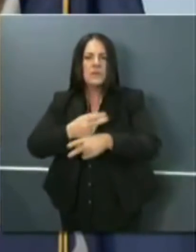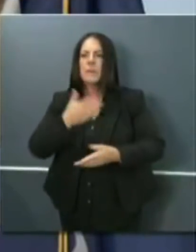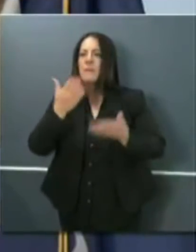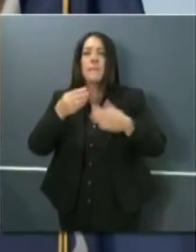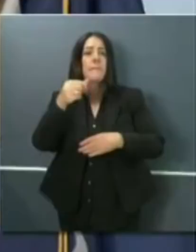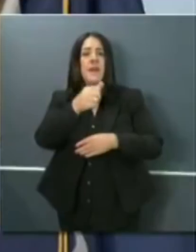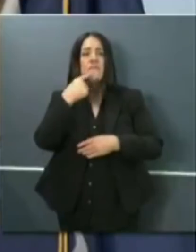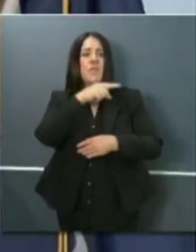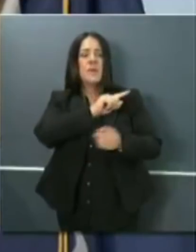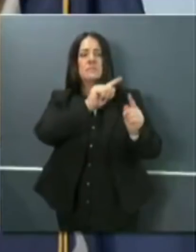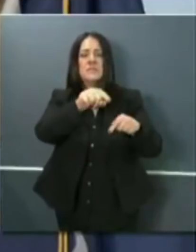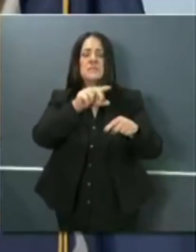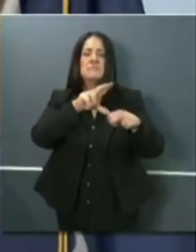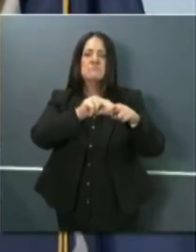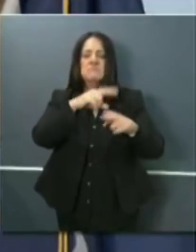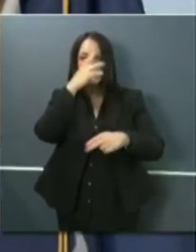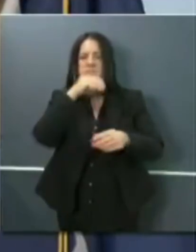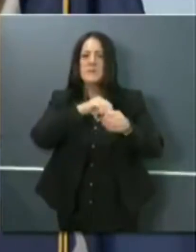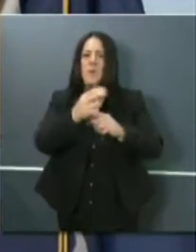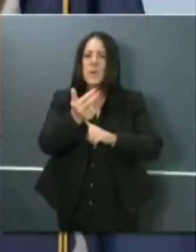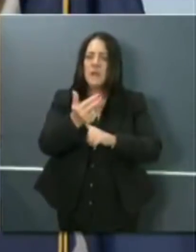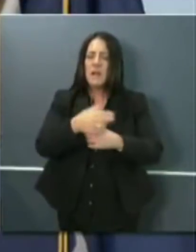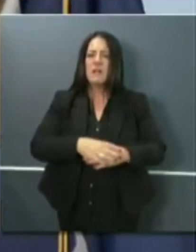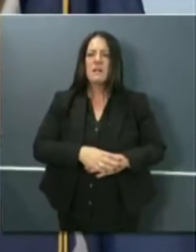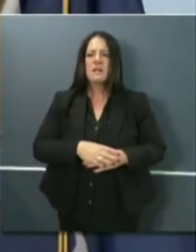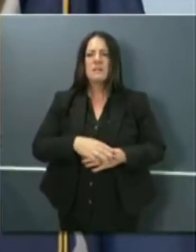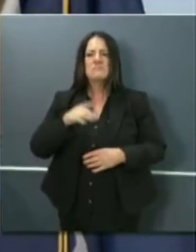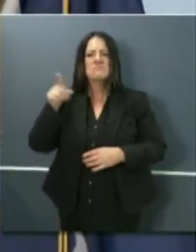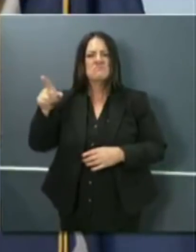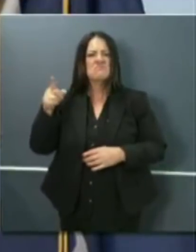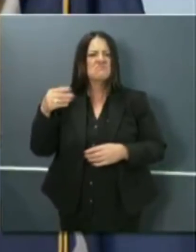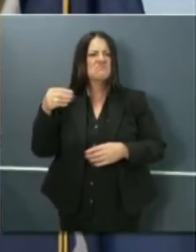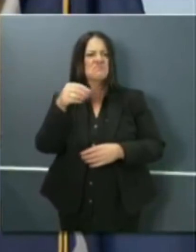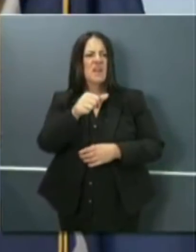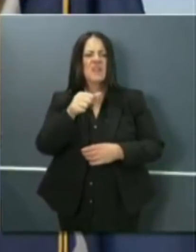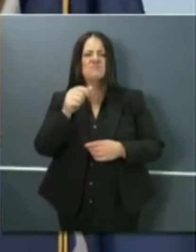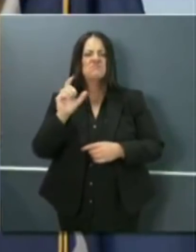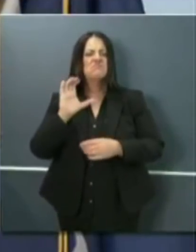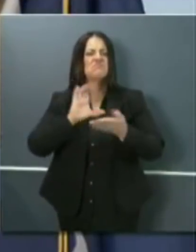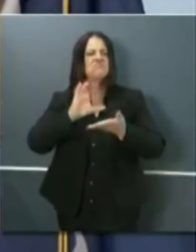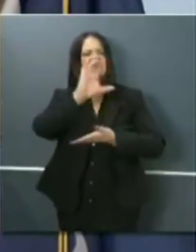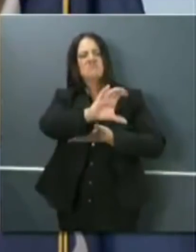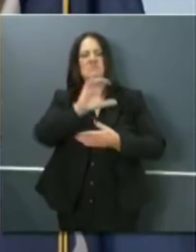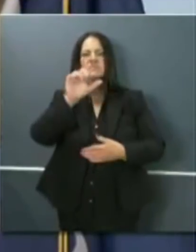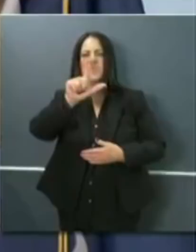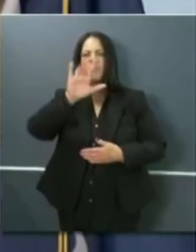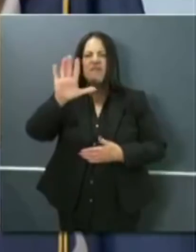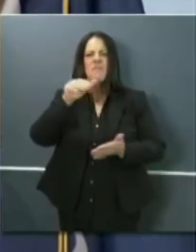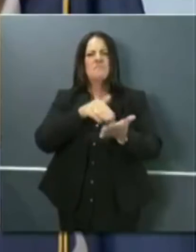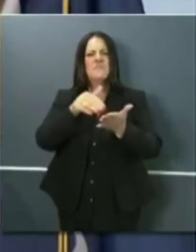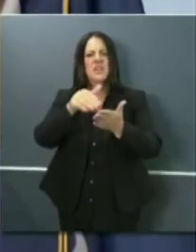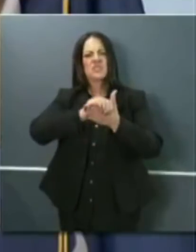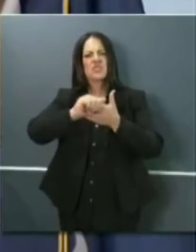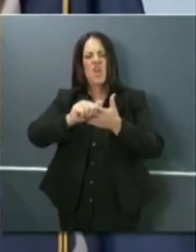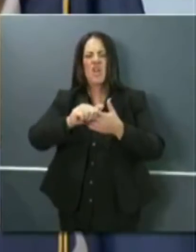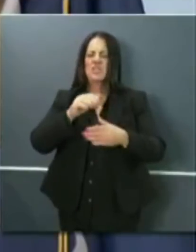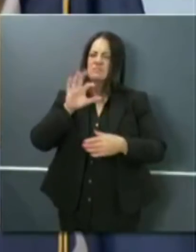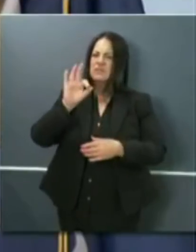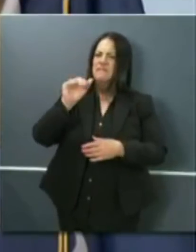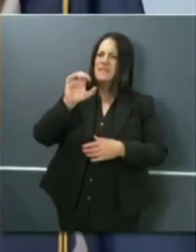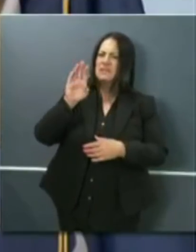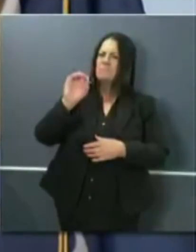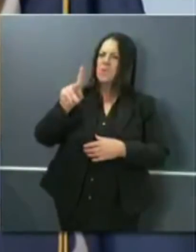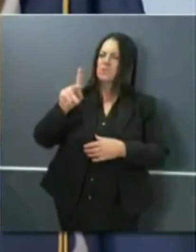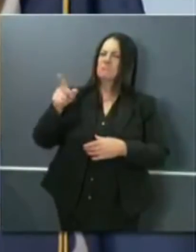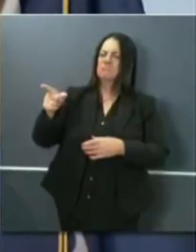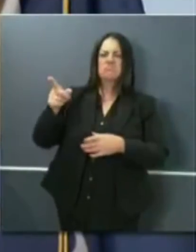and accommodations. So they put up $25 million, and we're very grateful to Facebook for providing those stipends to help us in